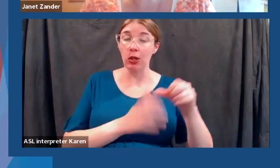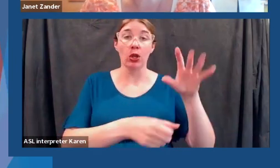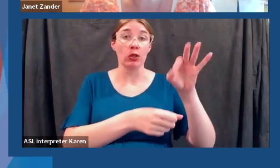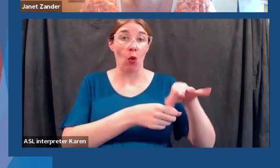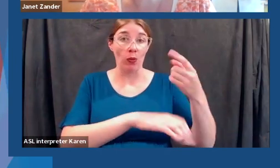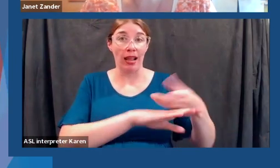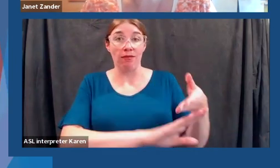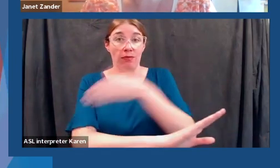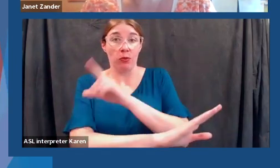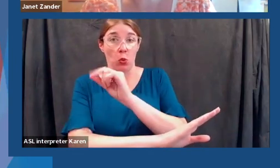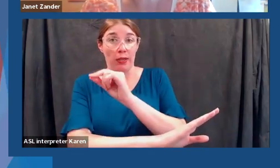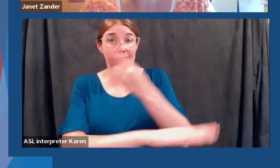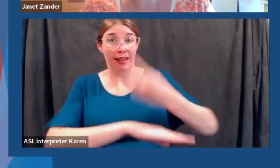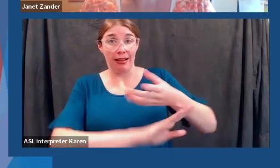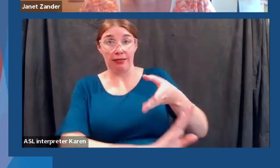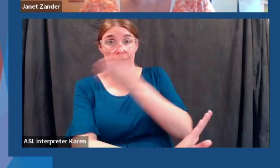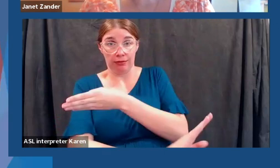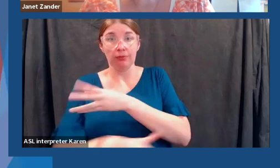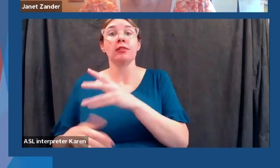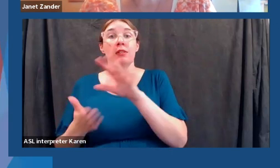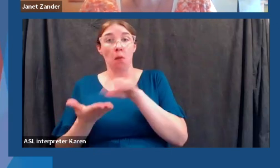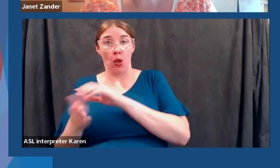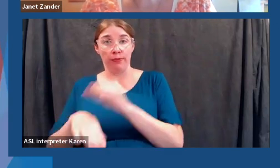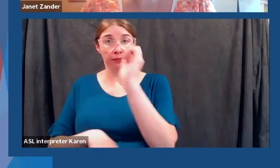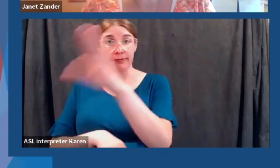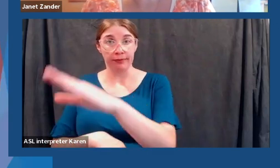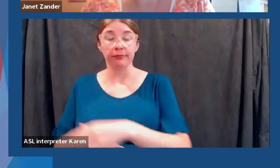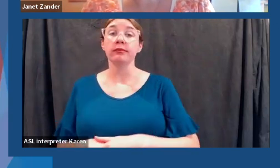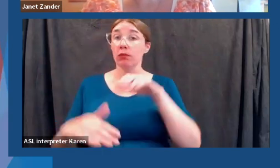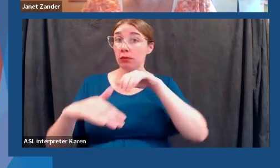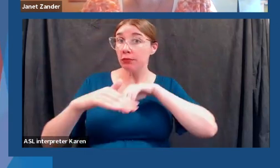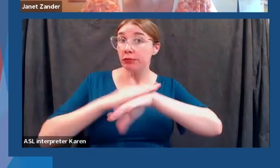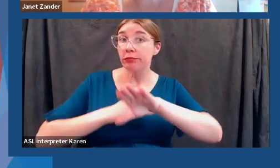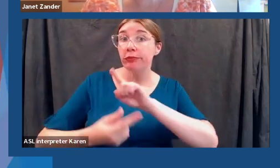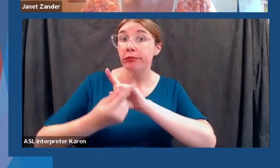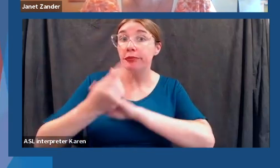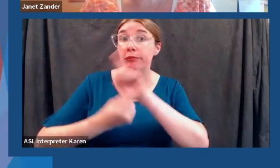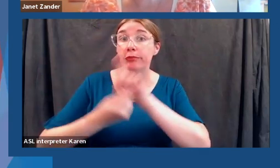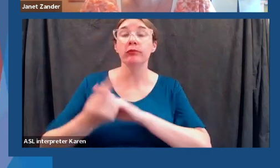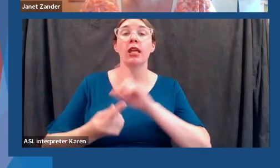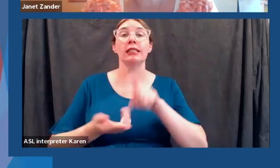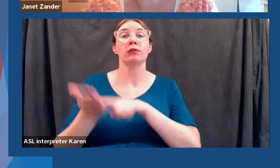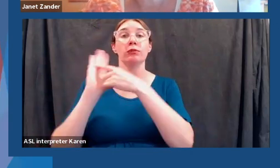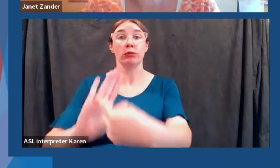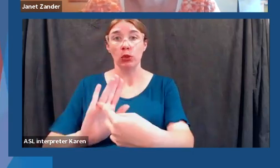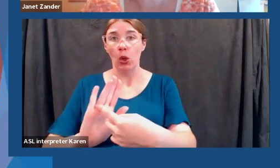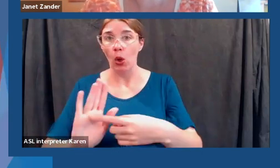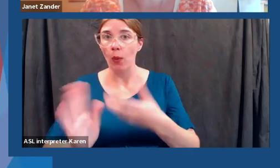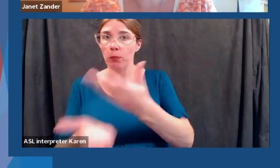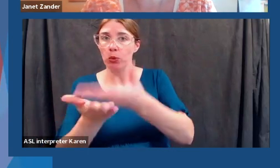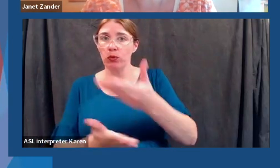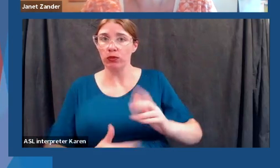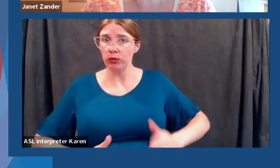more detail about that in just a minute. If they're doing it in person, they're going to need to provide proof of residence, and we'll talk about